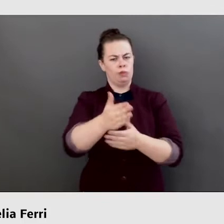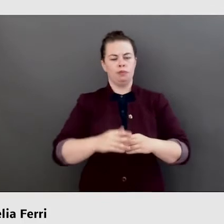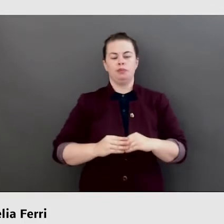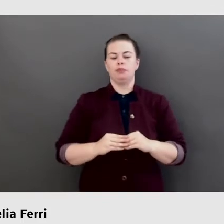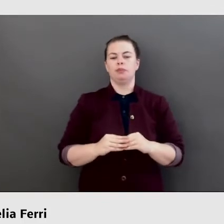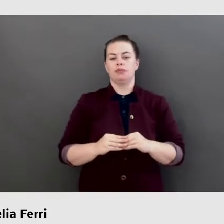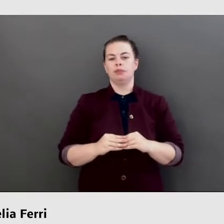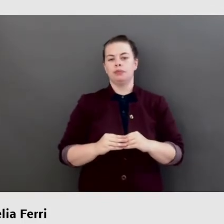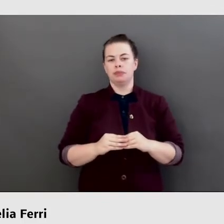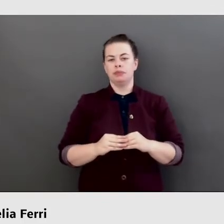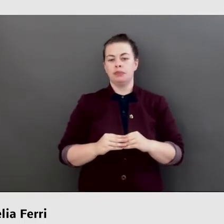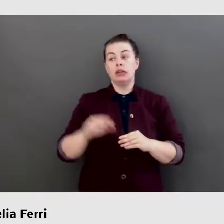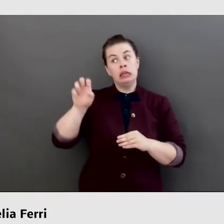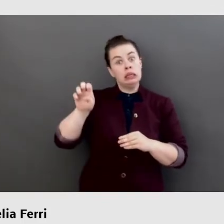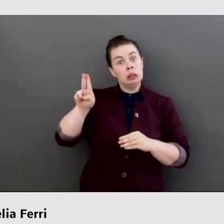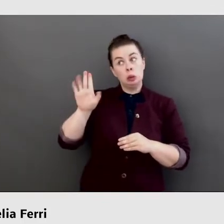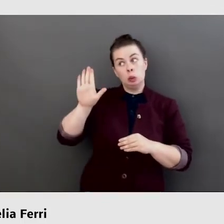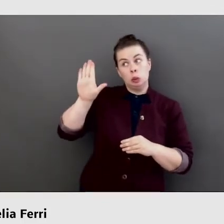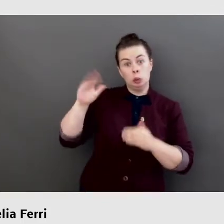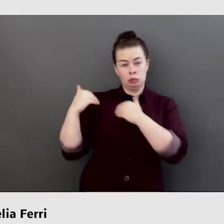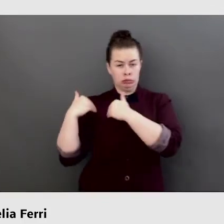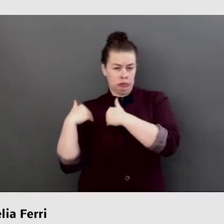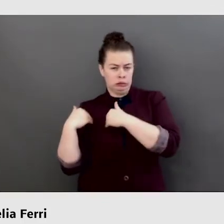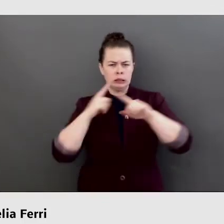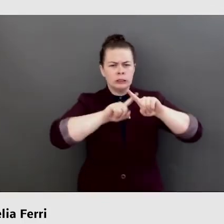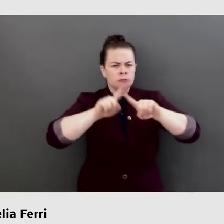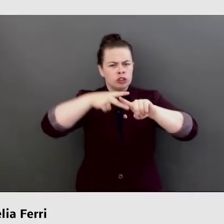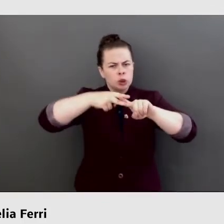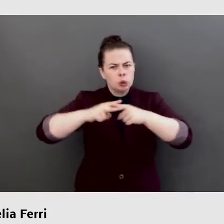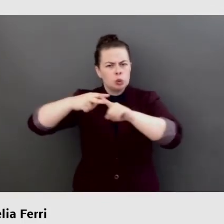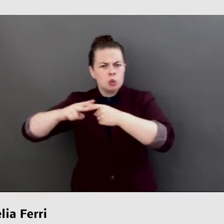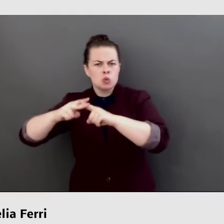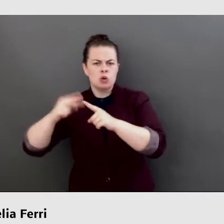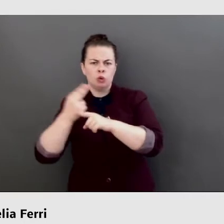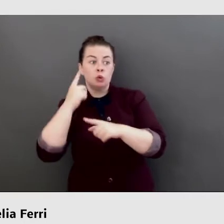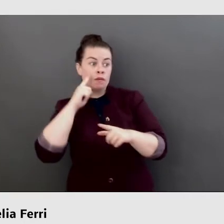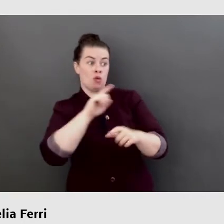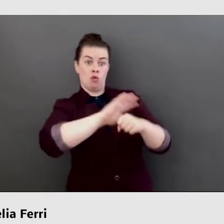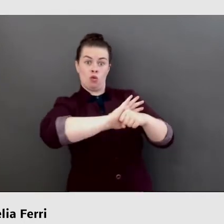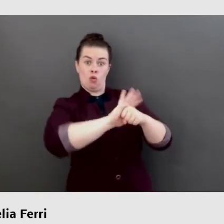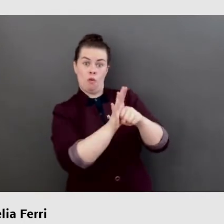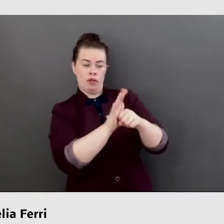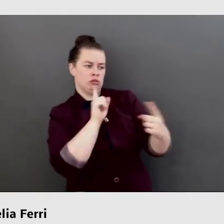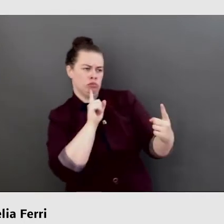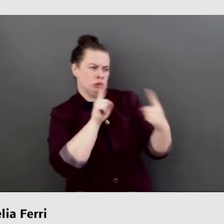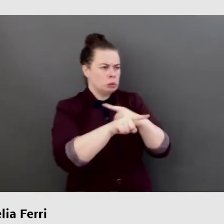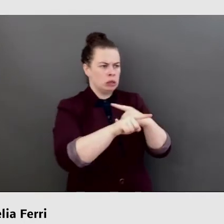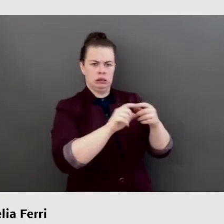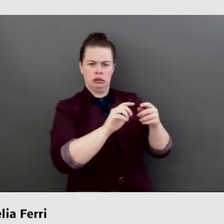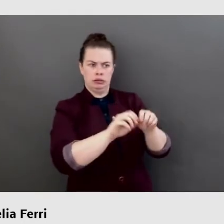The European Union has so far resorted to several and different instruments in order to